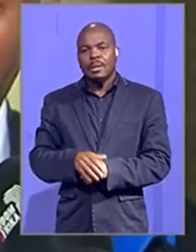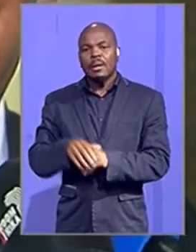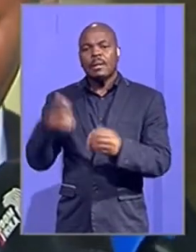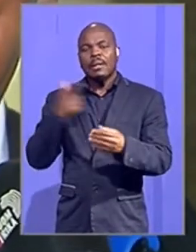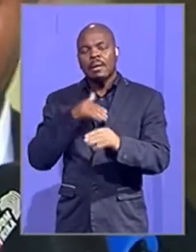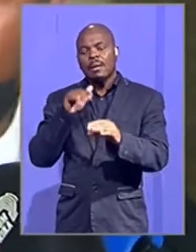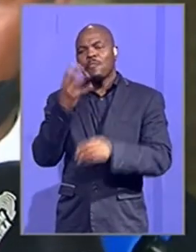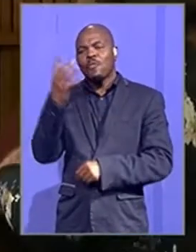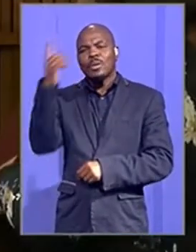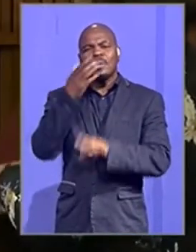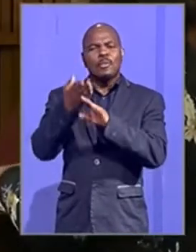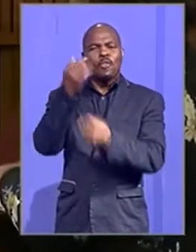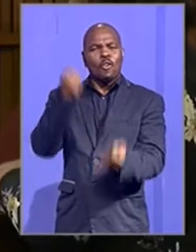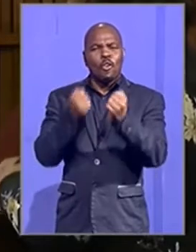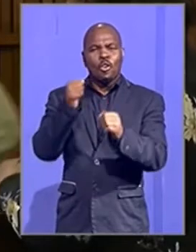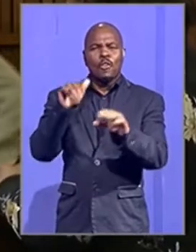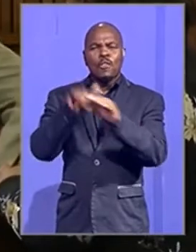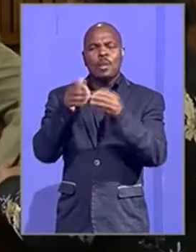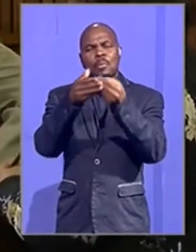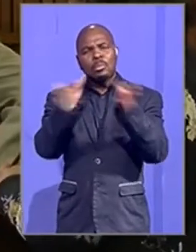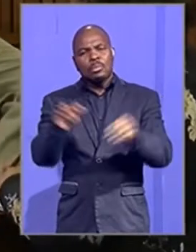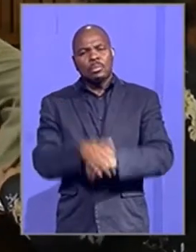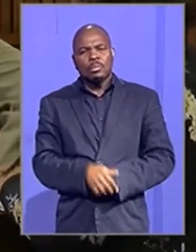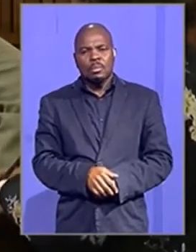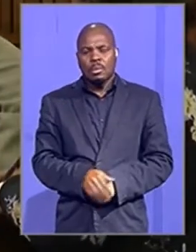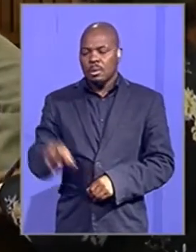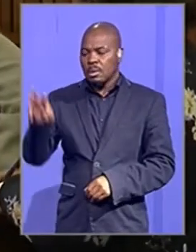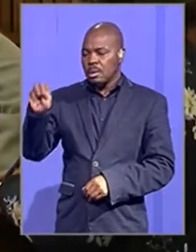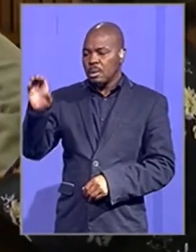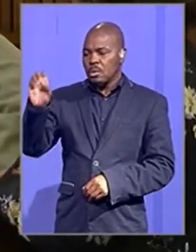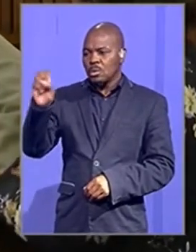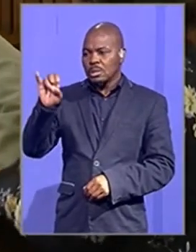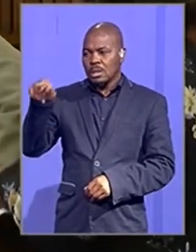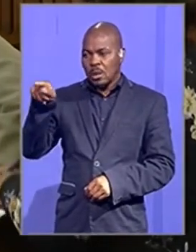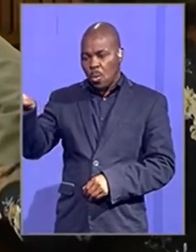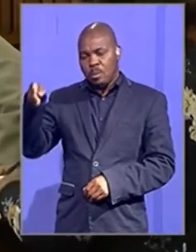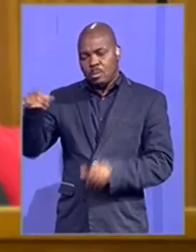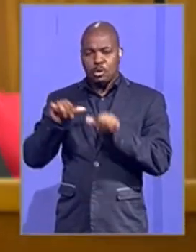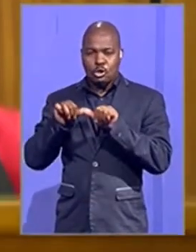4 days before the trial. Mosia yo le motlhankedi wa forensic o tla tswelela go ema fa